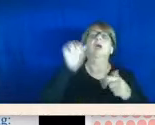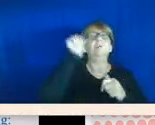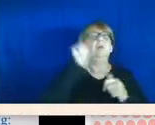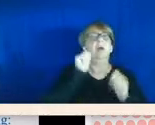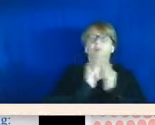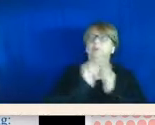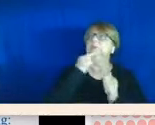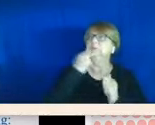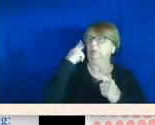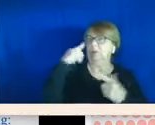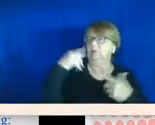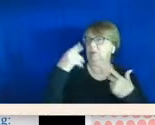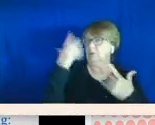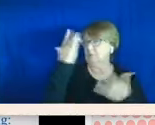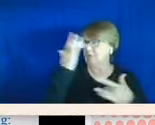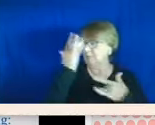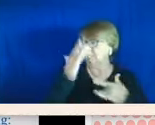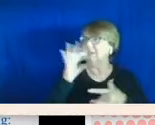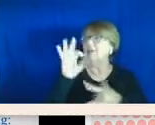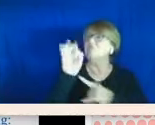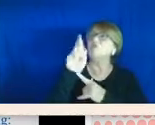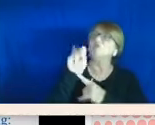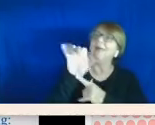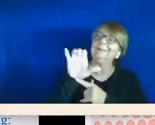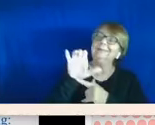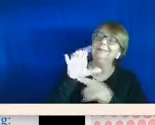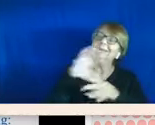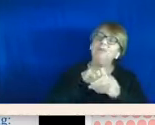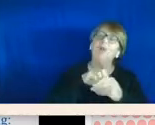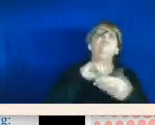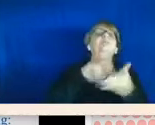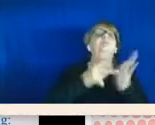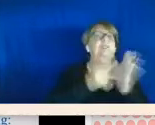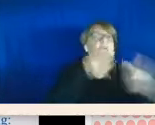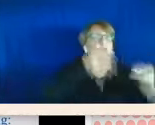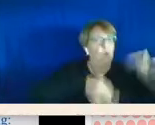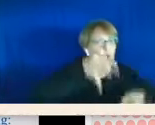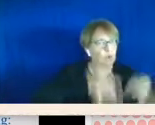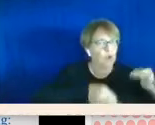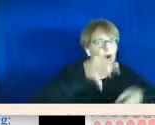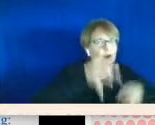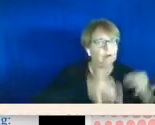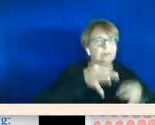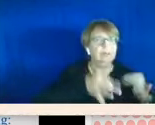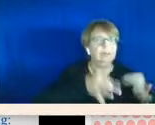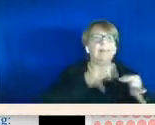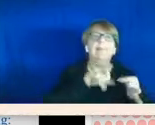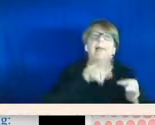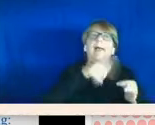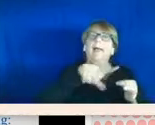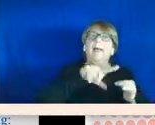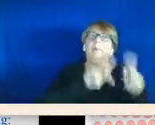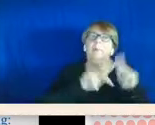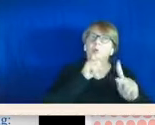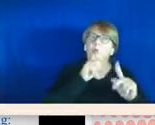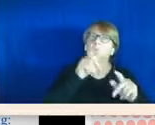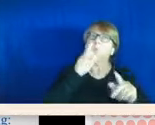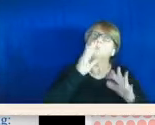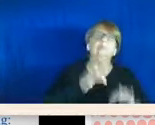have forensic involvement, which is court involvement. That's the individuals who've been found not guilty by reason of